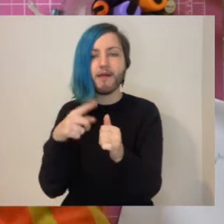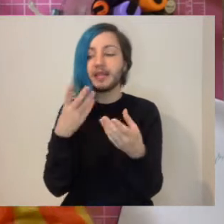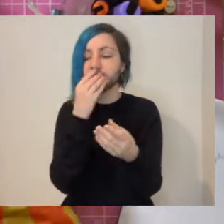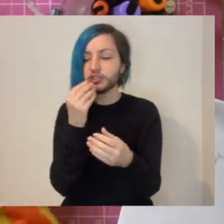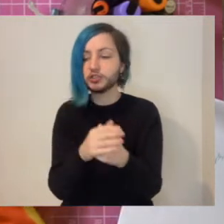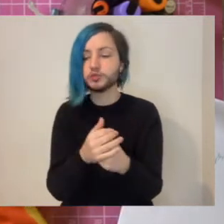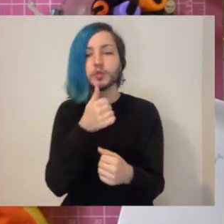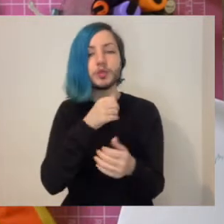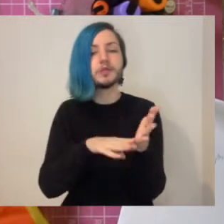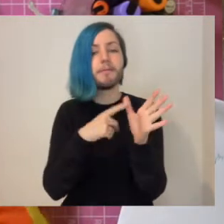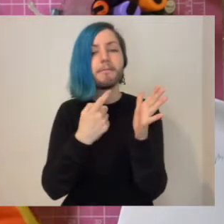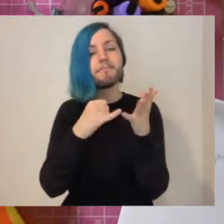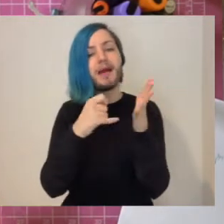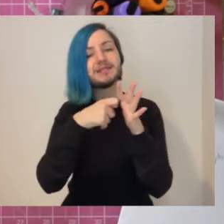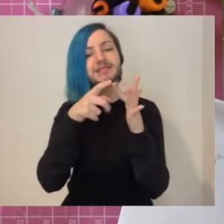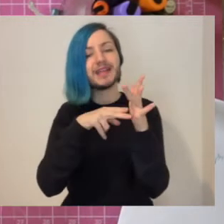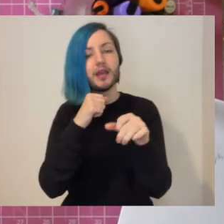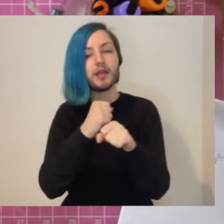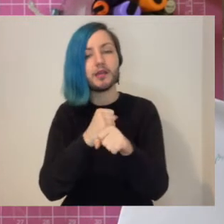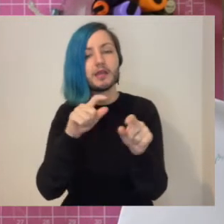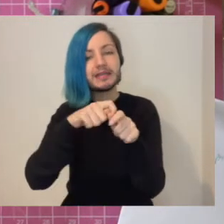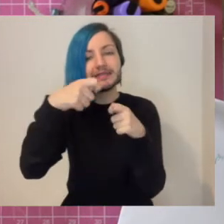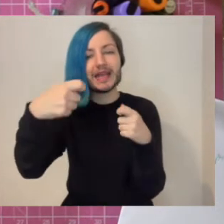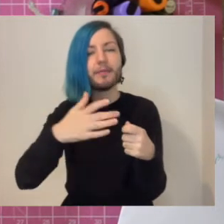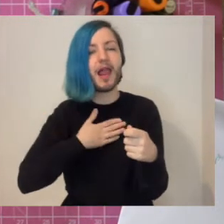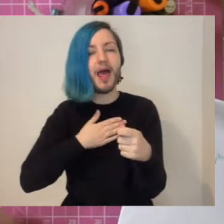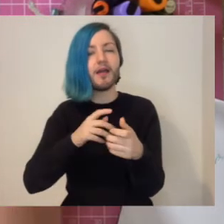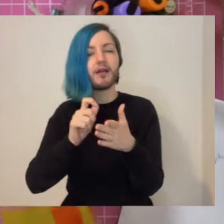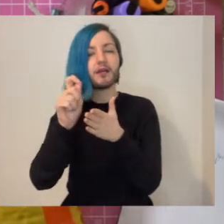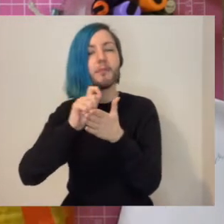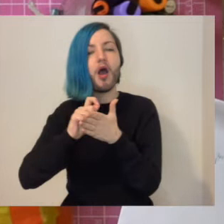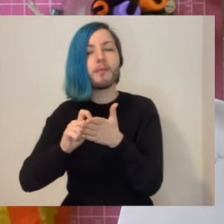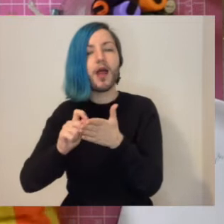like the markers to be on the masking tape.